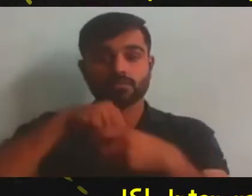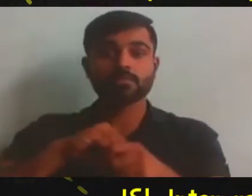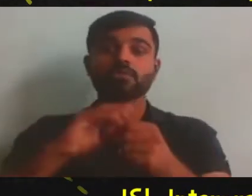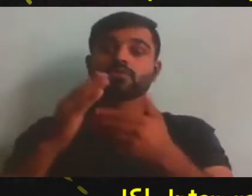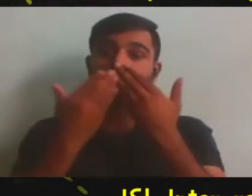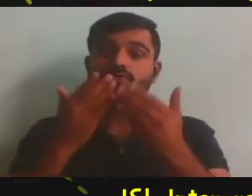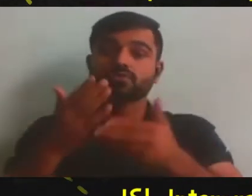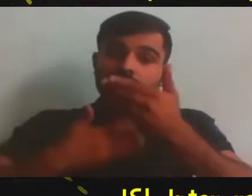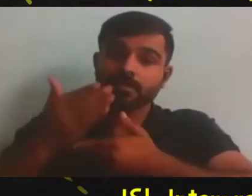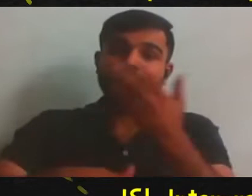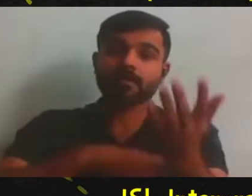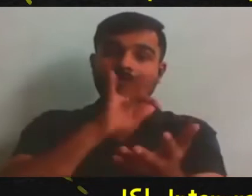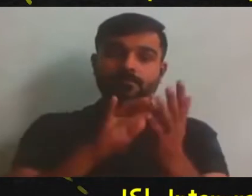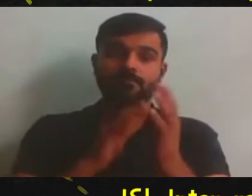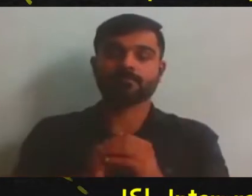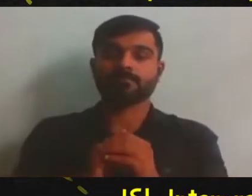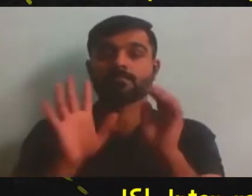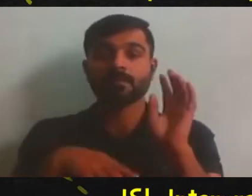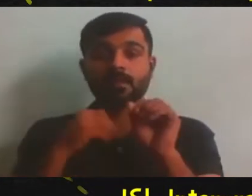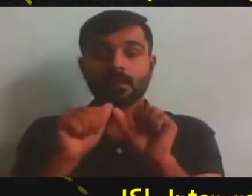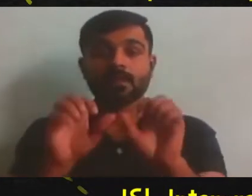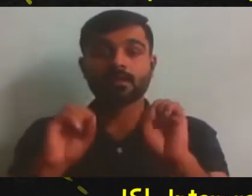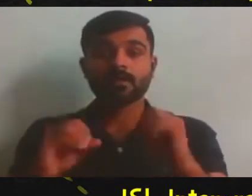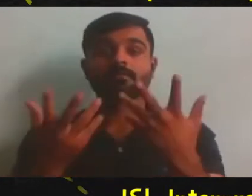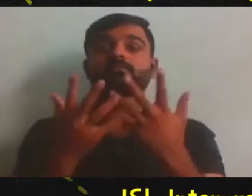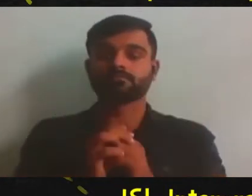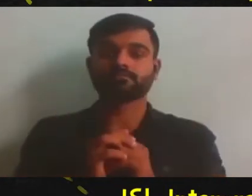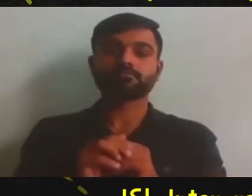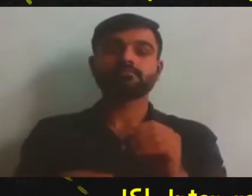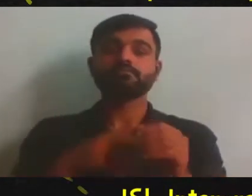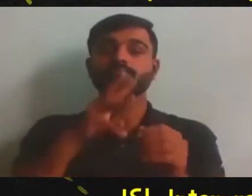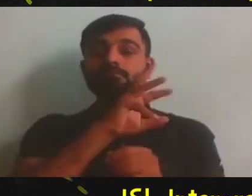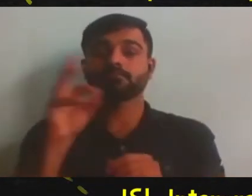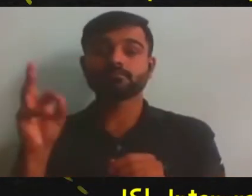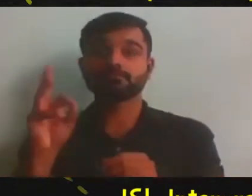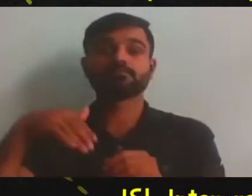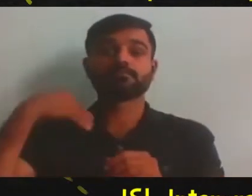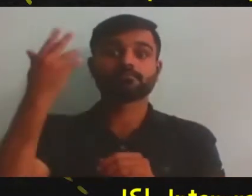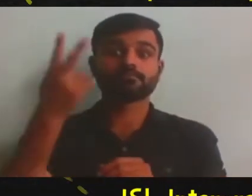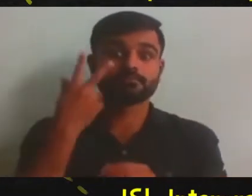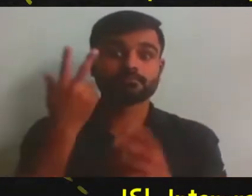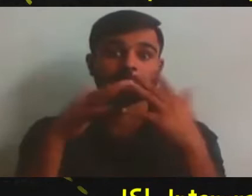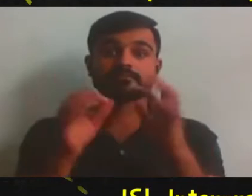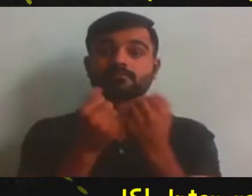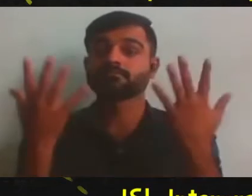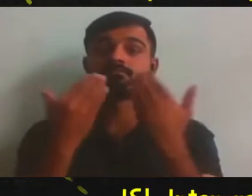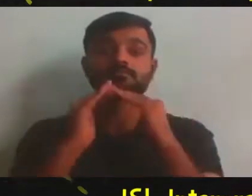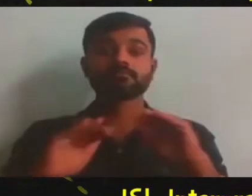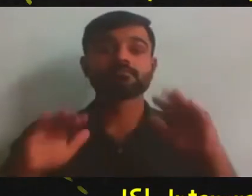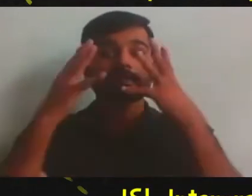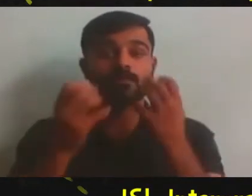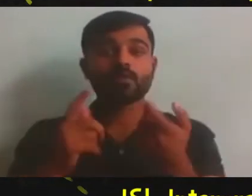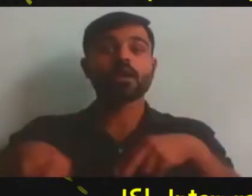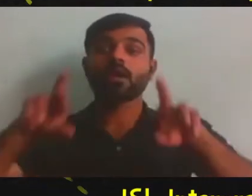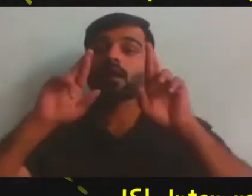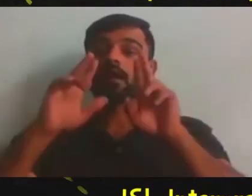centers. The answers began to pour in, over 300 of them. We saw that so many children wanted what we expect every